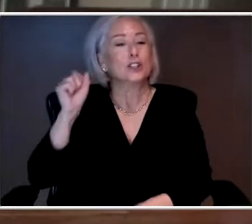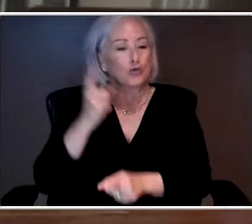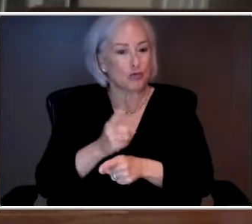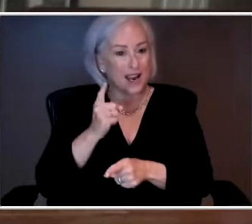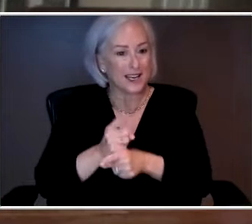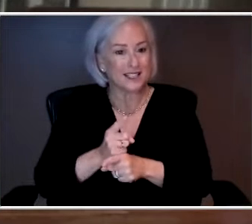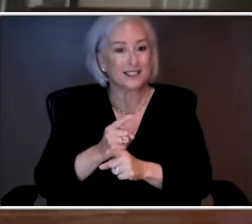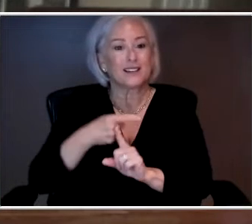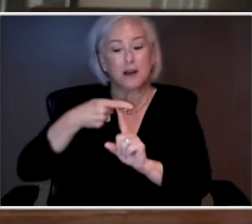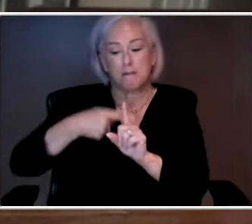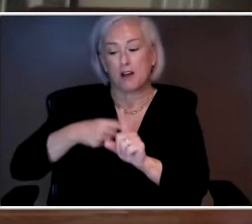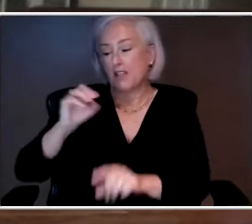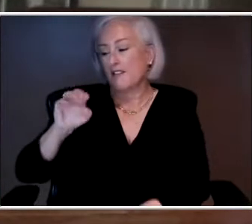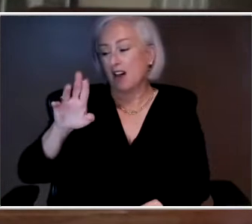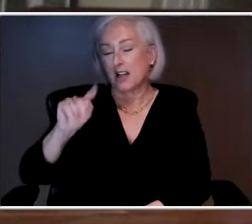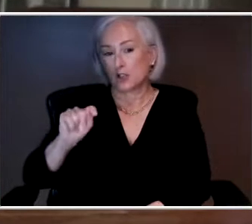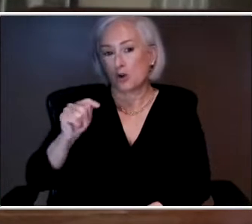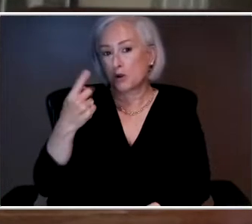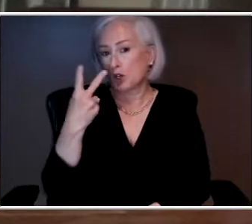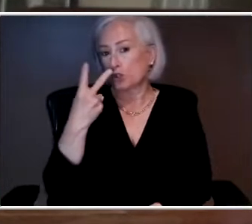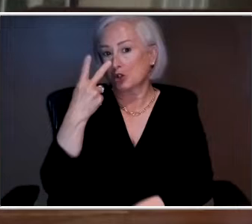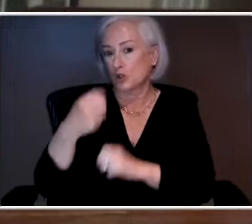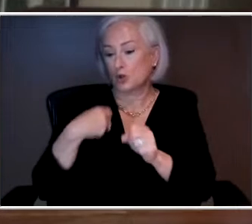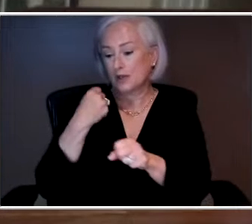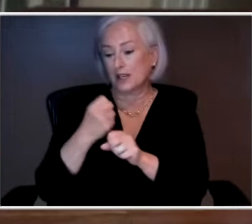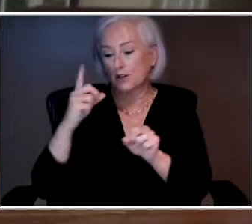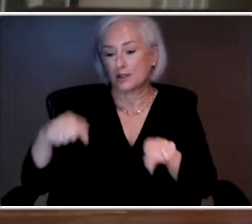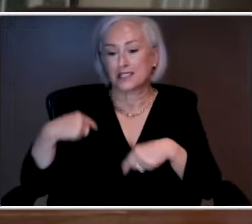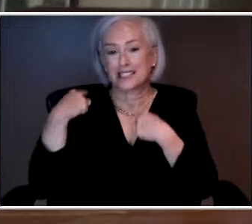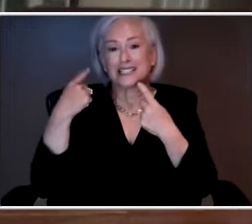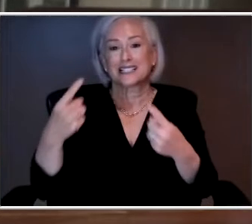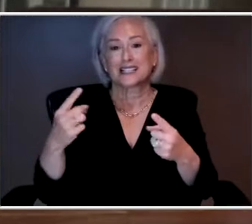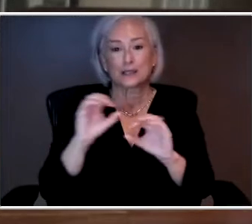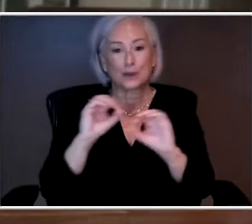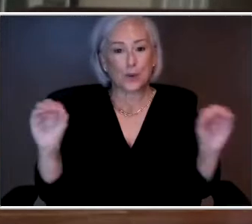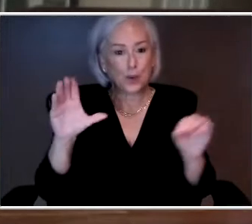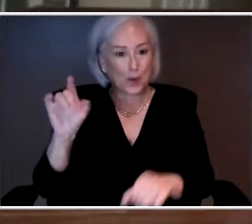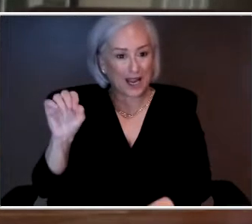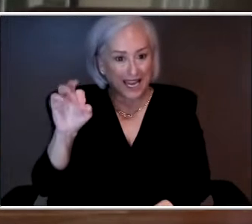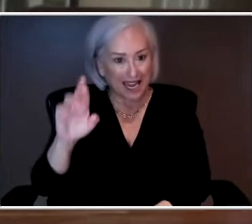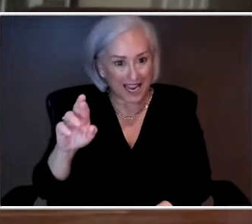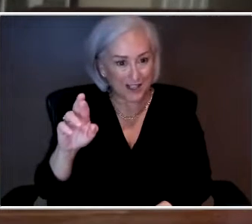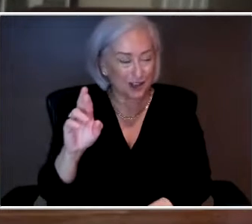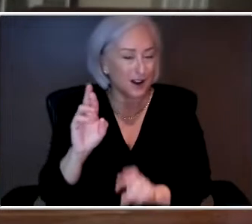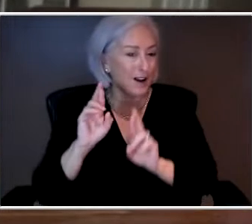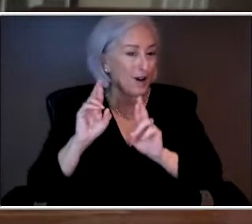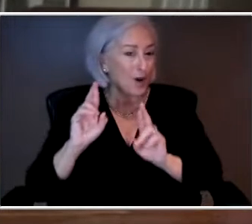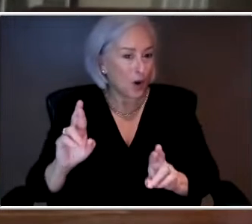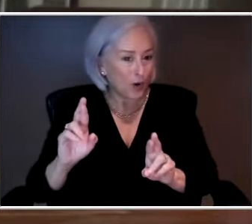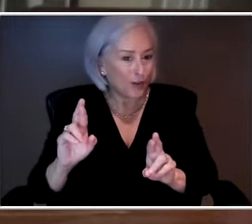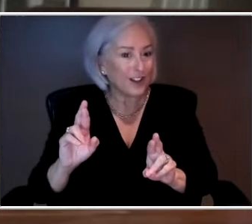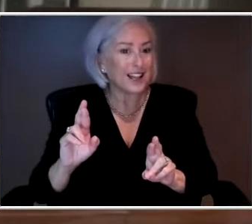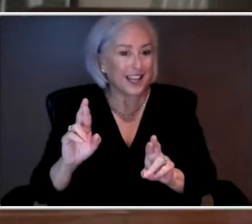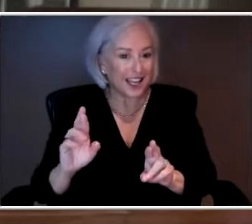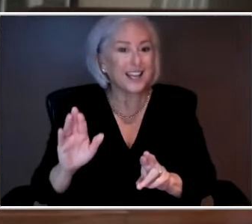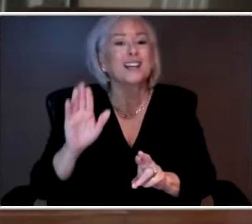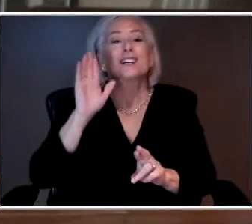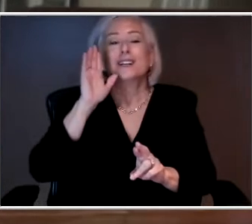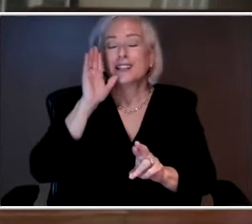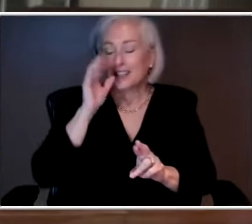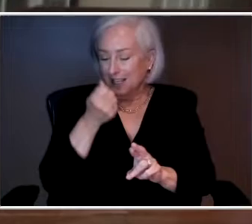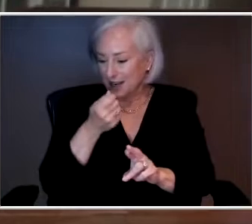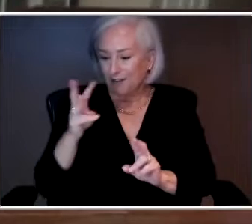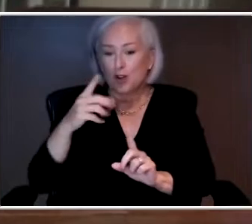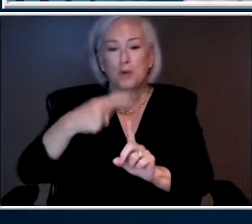be in remission, and that's when she'll be able to get her kidney. So hopefully here in a few months, and then also be able to do swim team, volleyball, and basketball